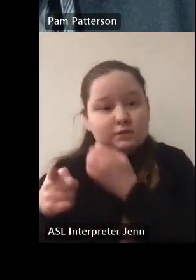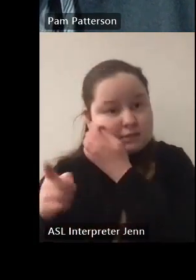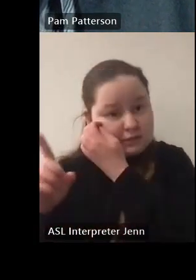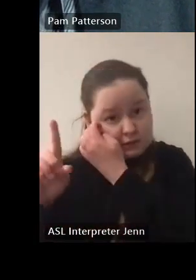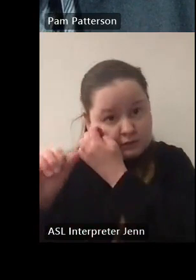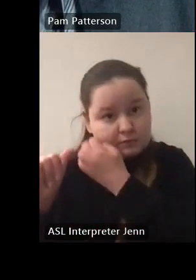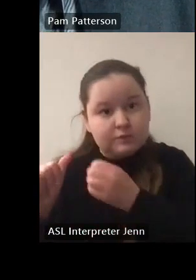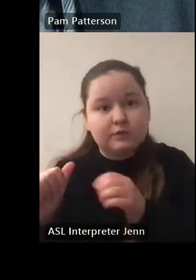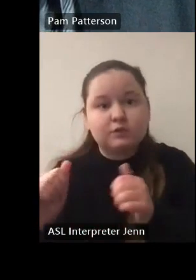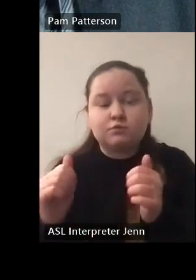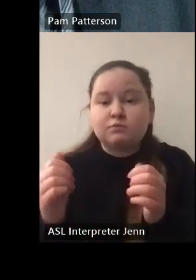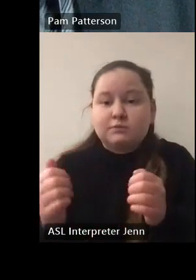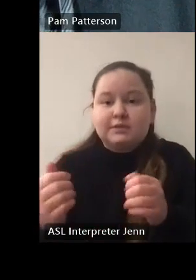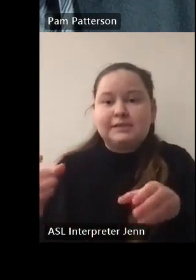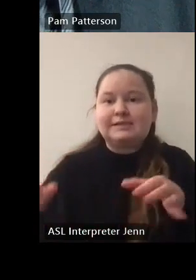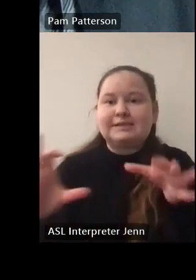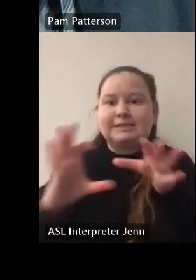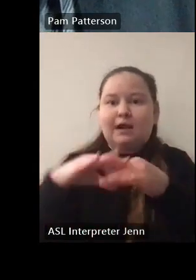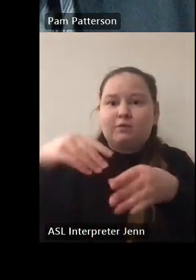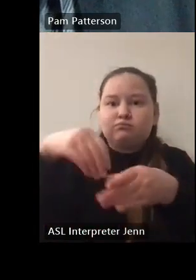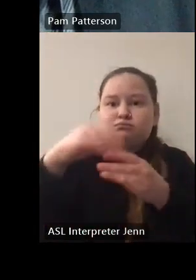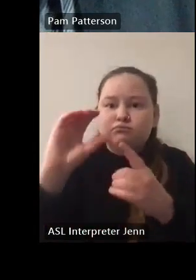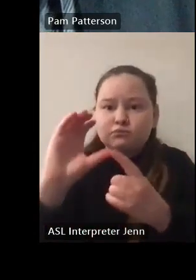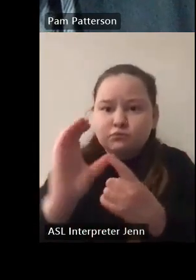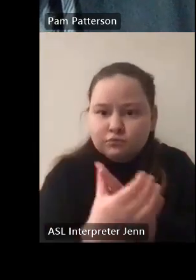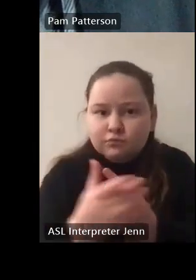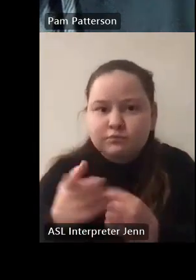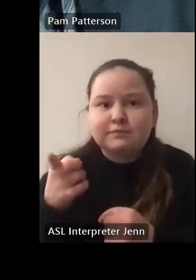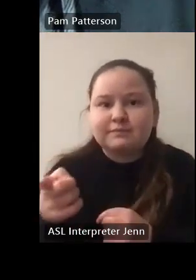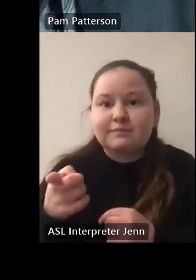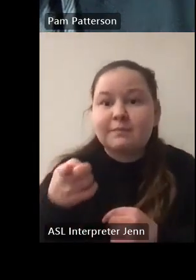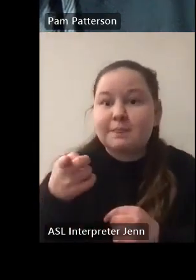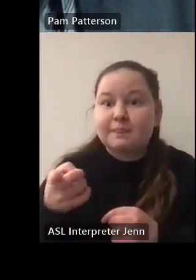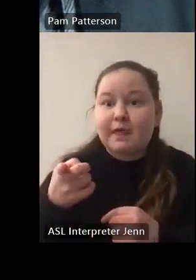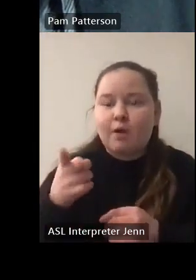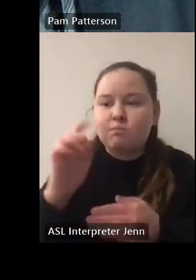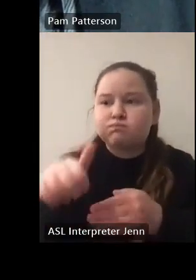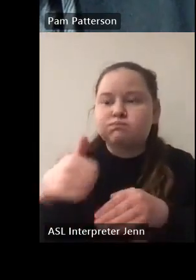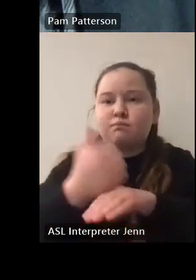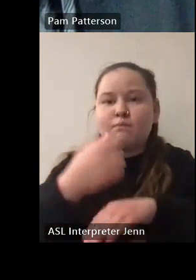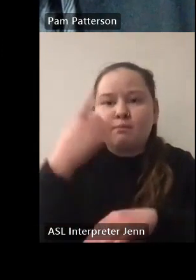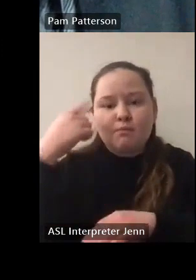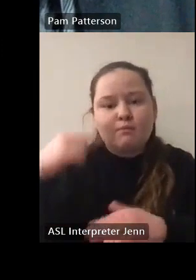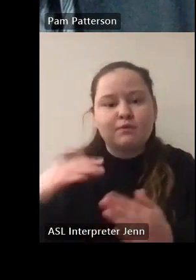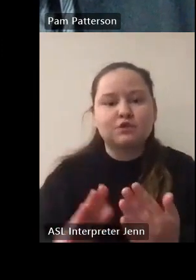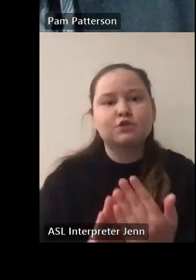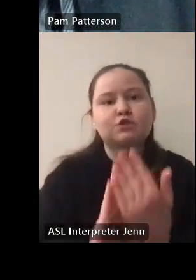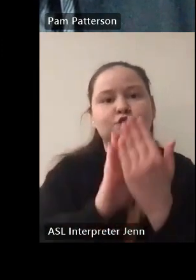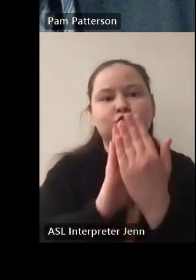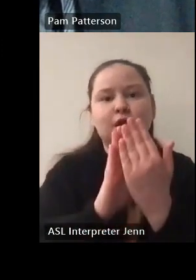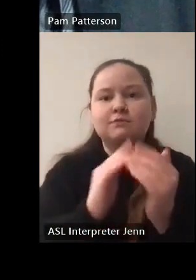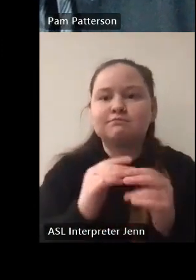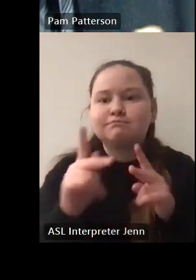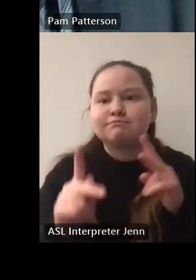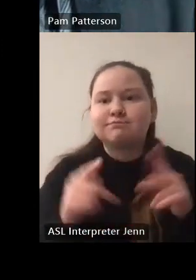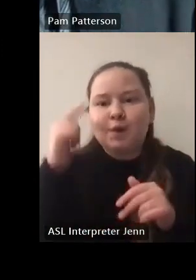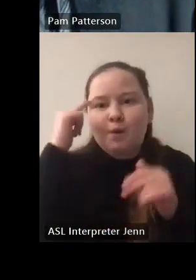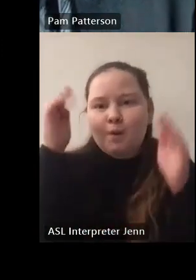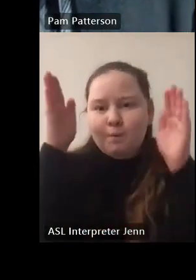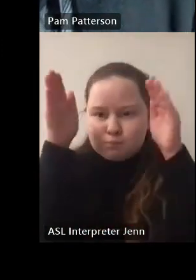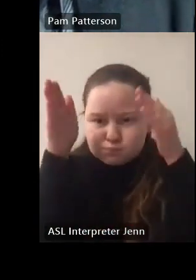within culture. It's a provocation raised to challenge narrow conventions of both aesthetic beauty and